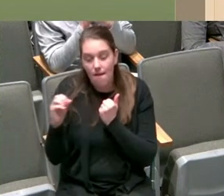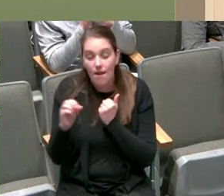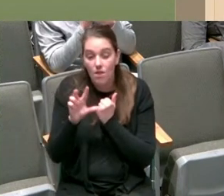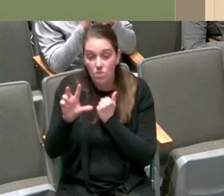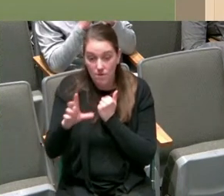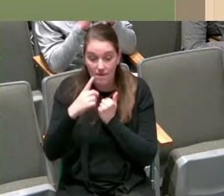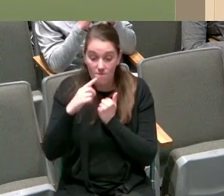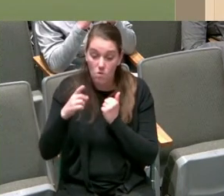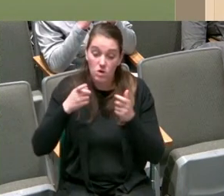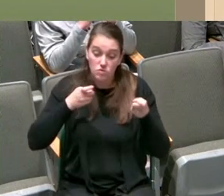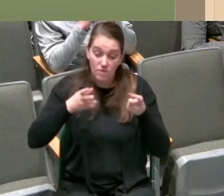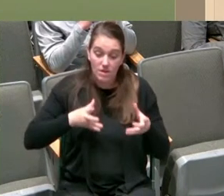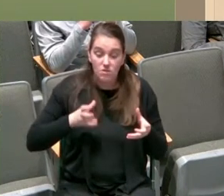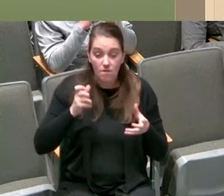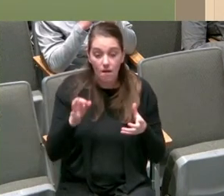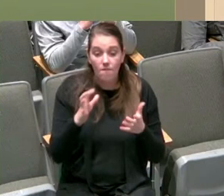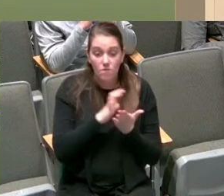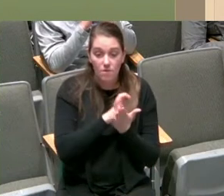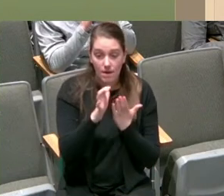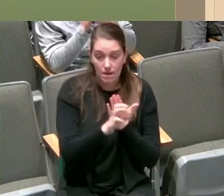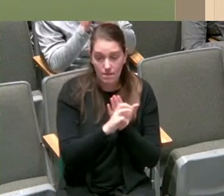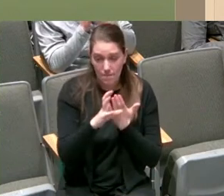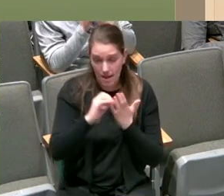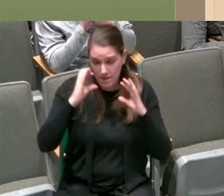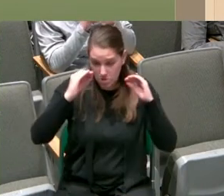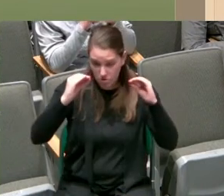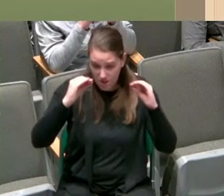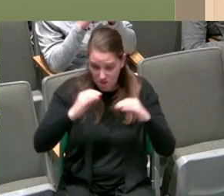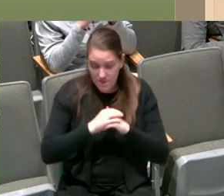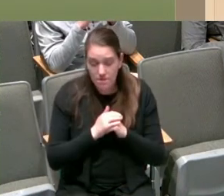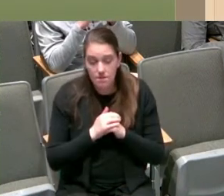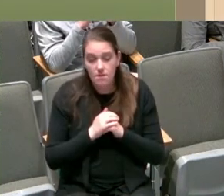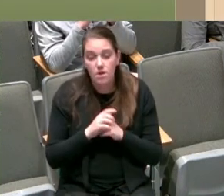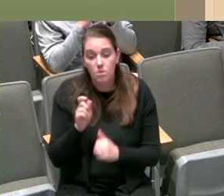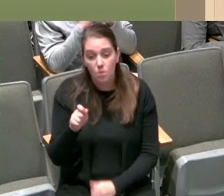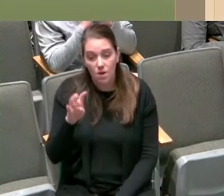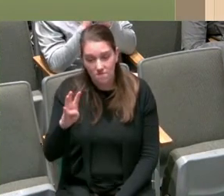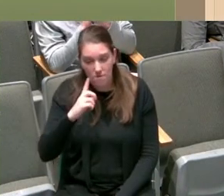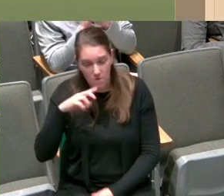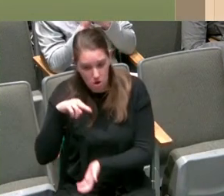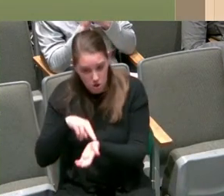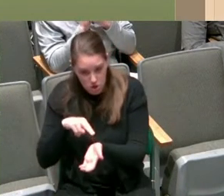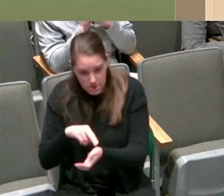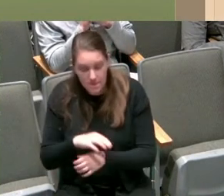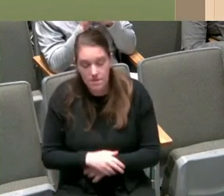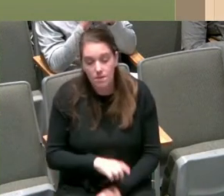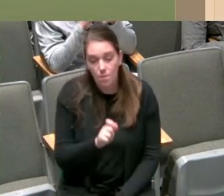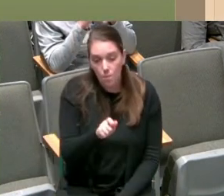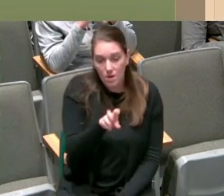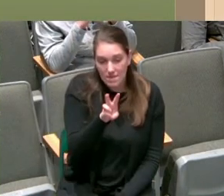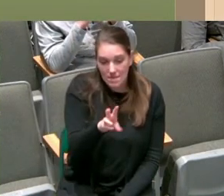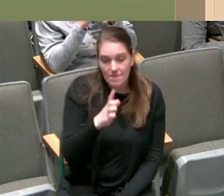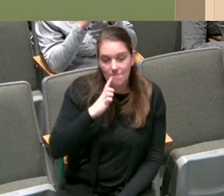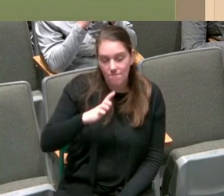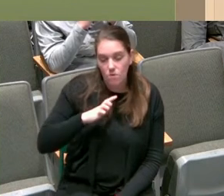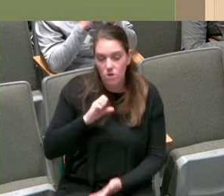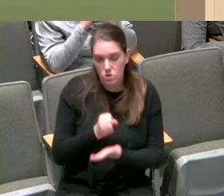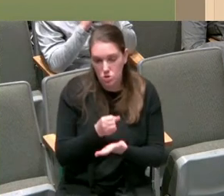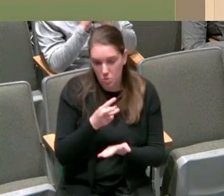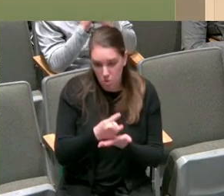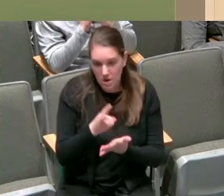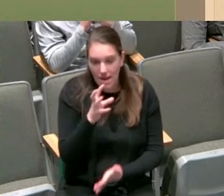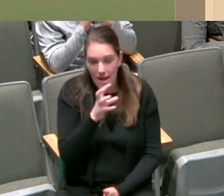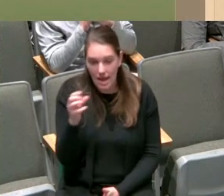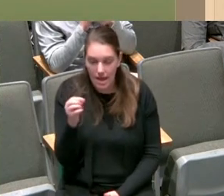for a director of curriculum and instruction point four for nursing 0.6 for a social worker